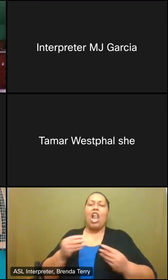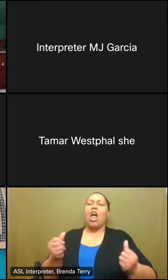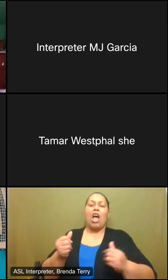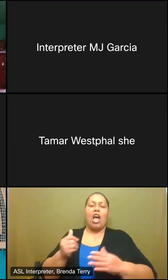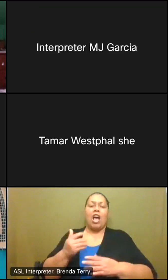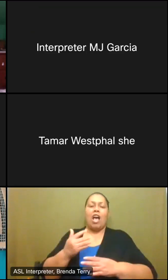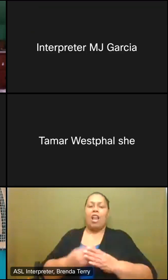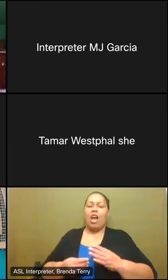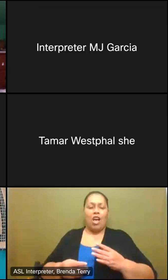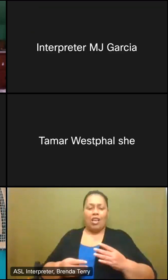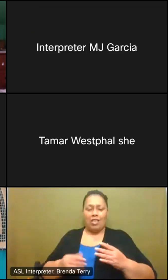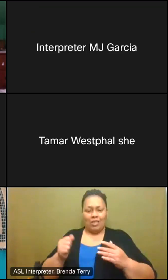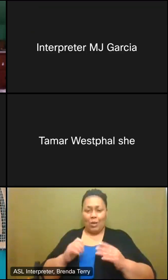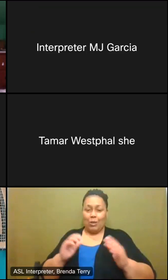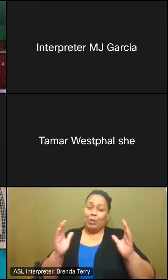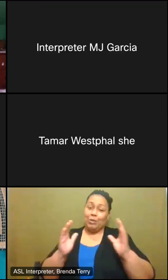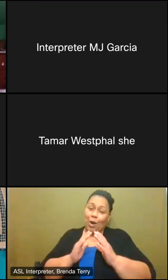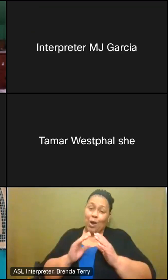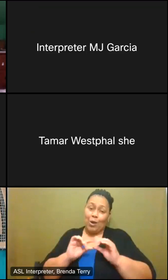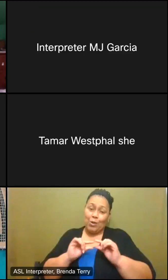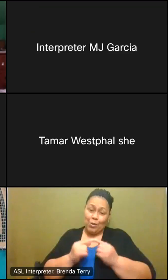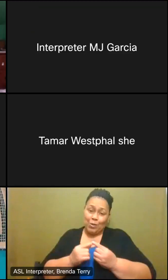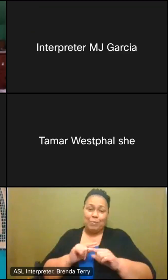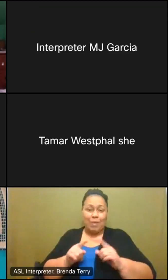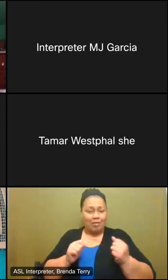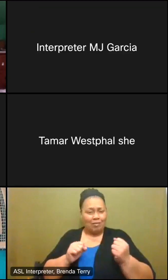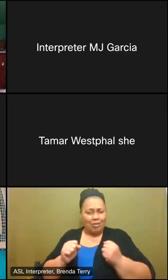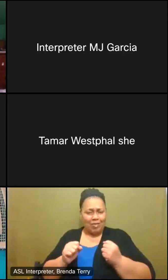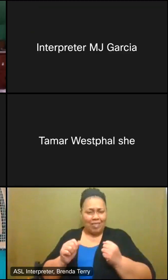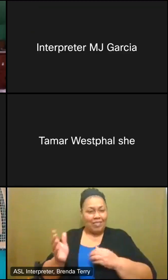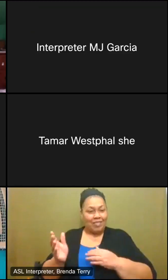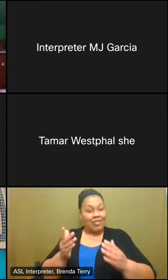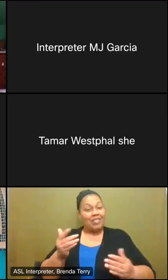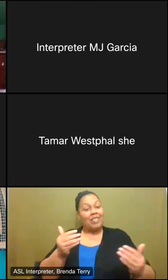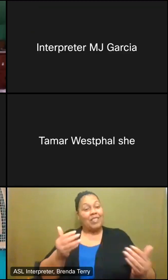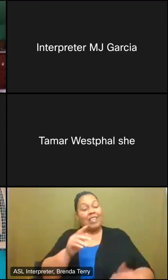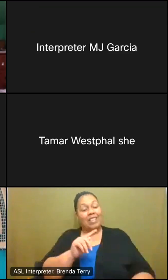our smaller but mighty group. And so go ahead, Tiara. Thank you.